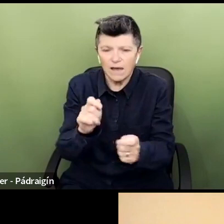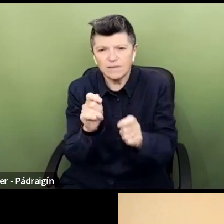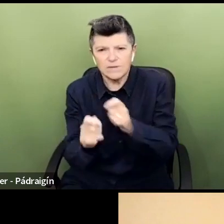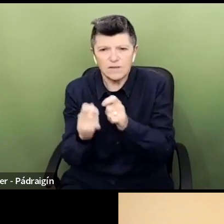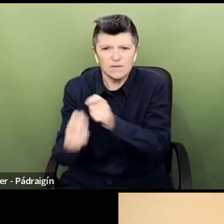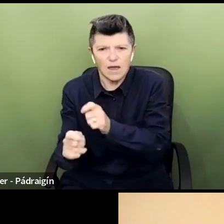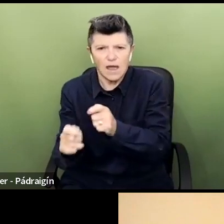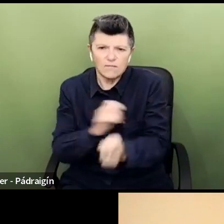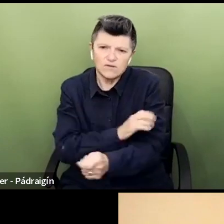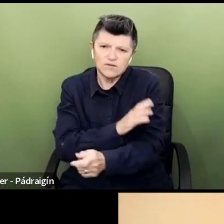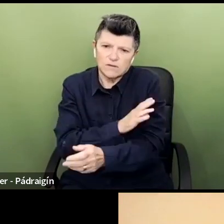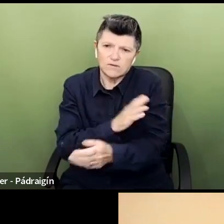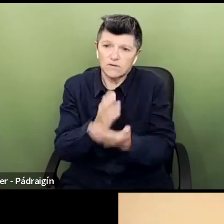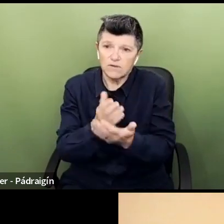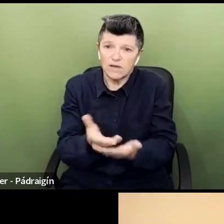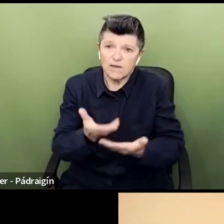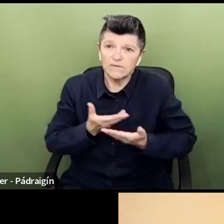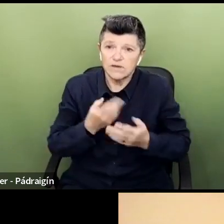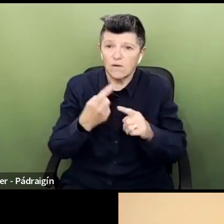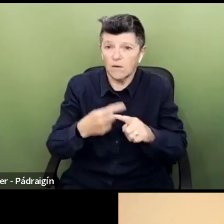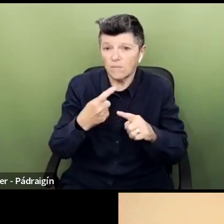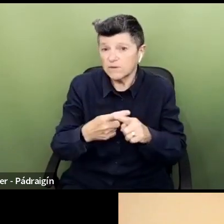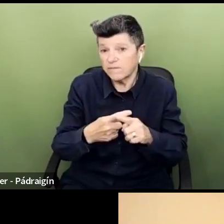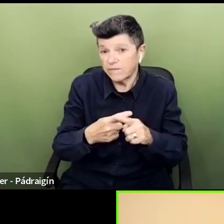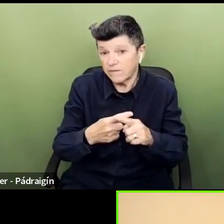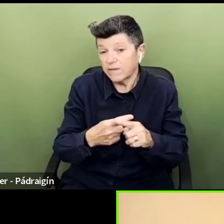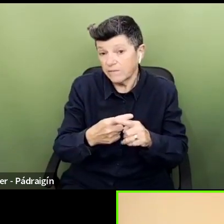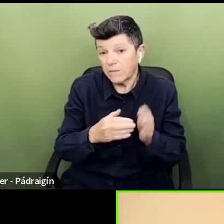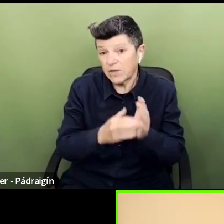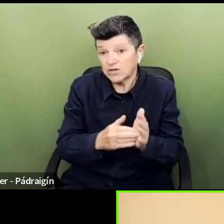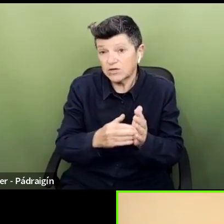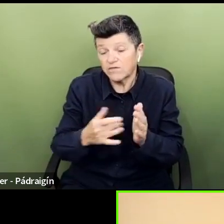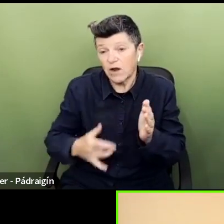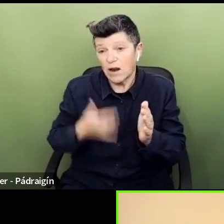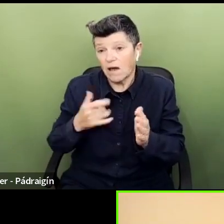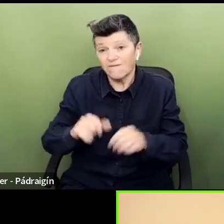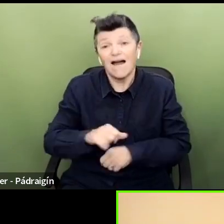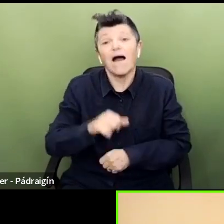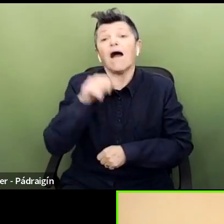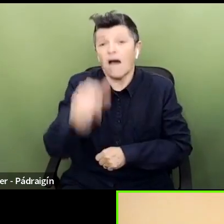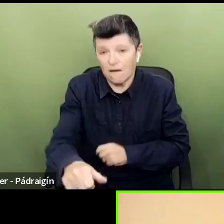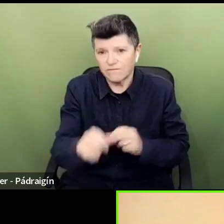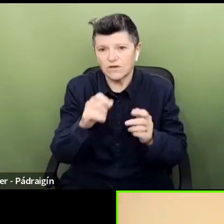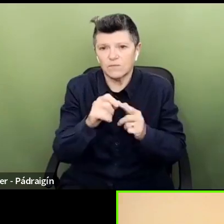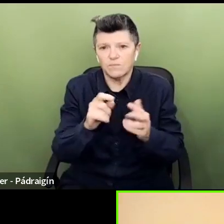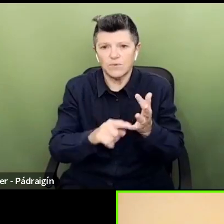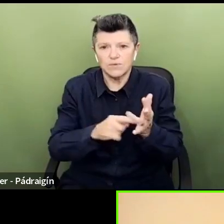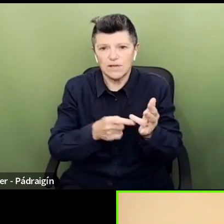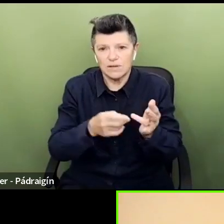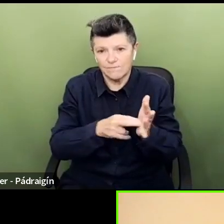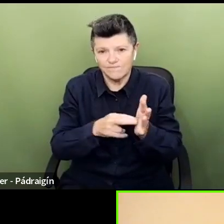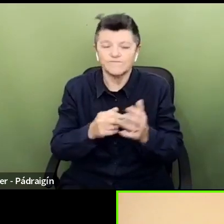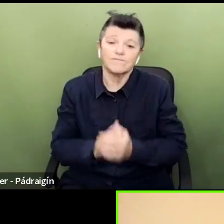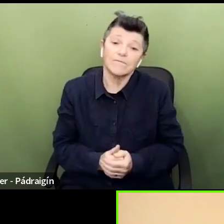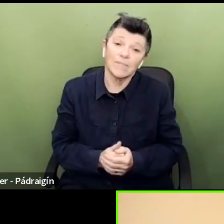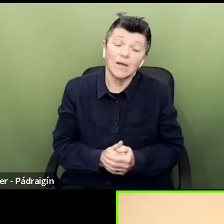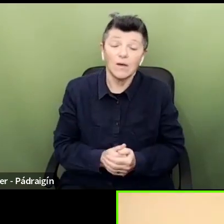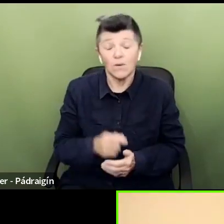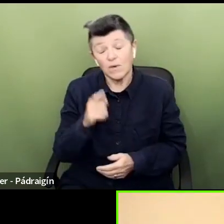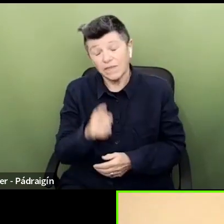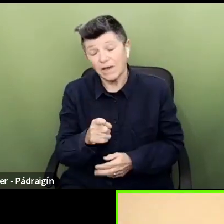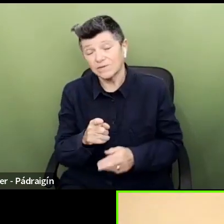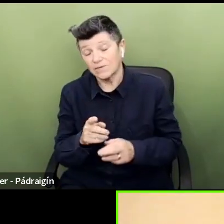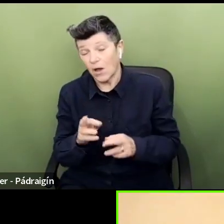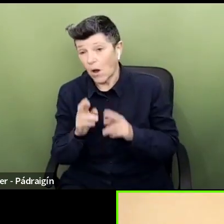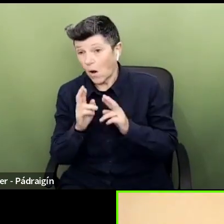optimistic message of life after Putin. Well, on this hopeful note, with great regret, because we